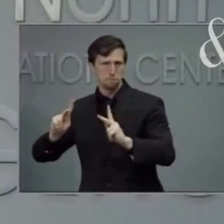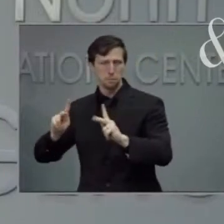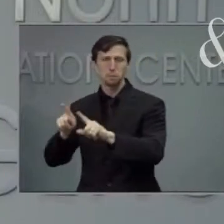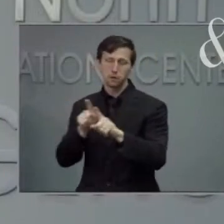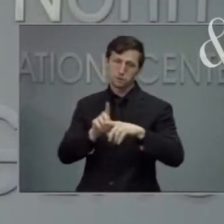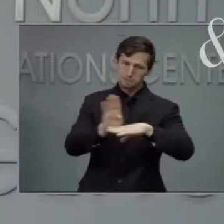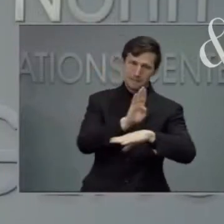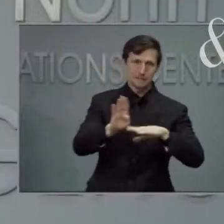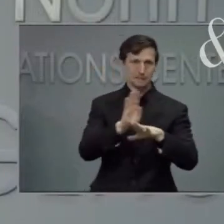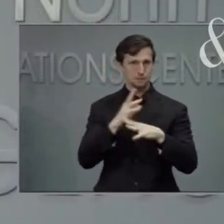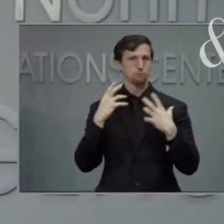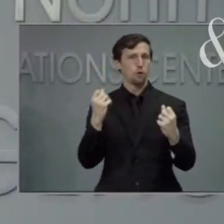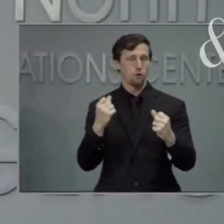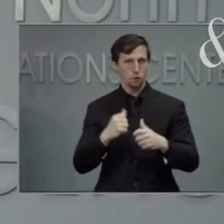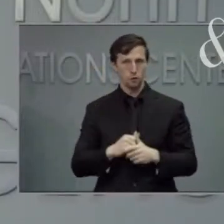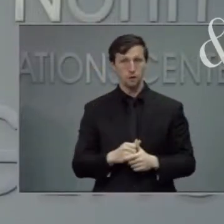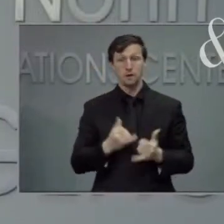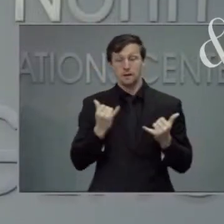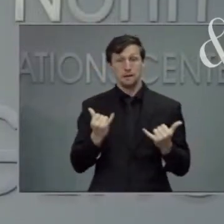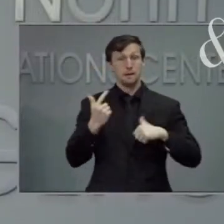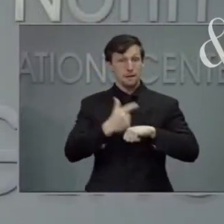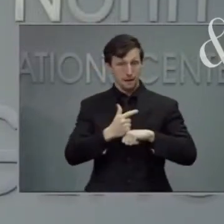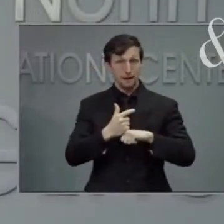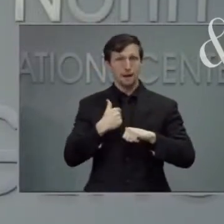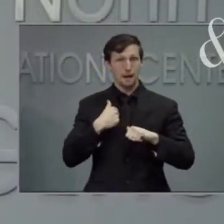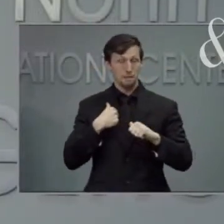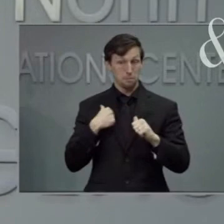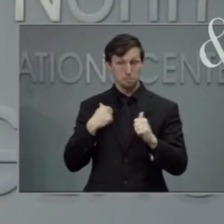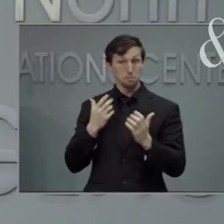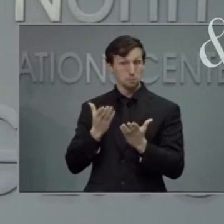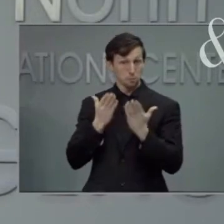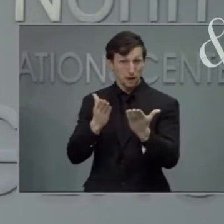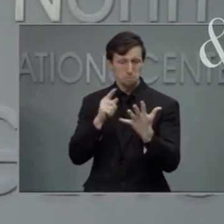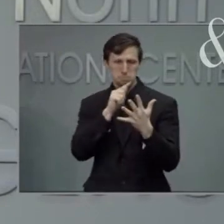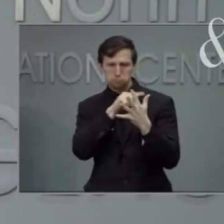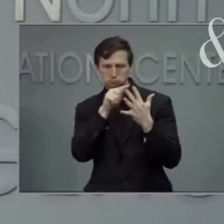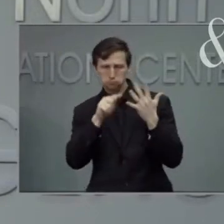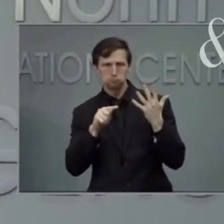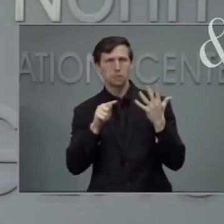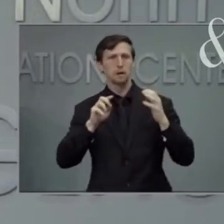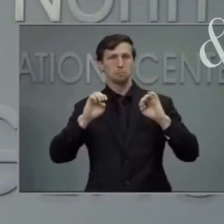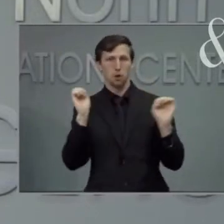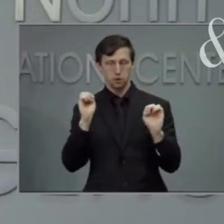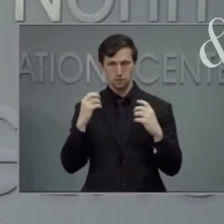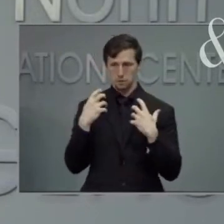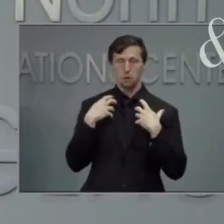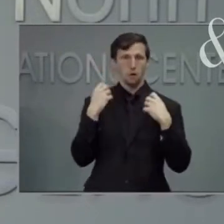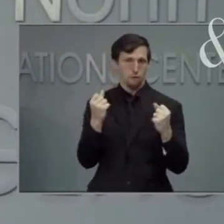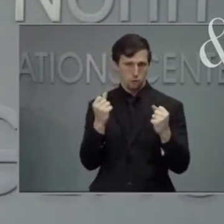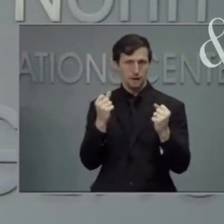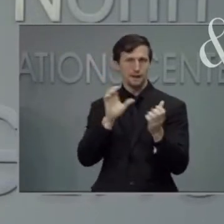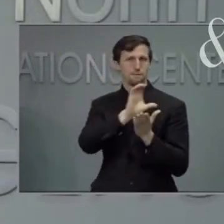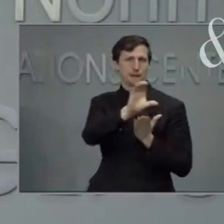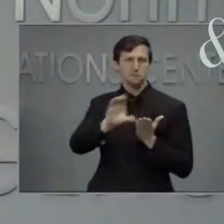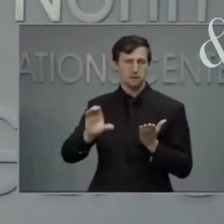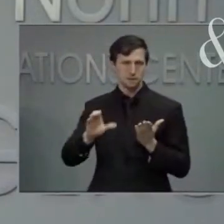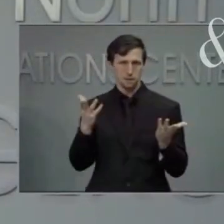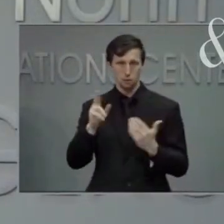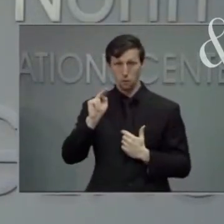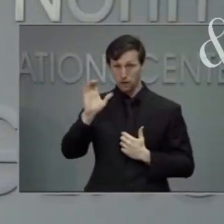we're recommending emergency recovery and resilience investments for a stronger North Carolina. It's really in 3